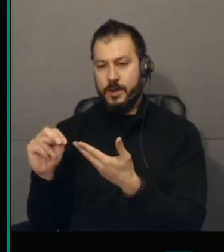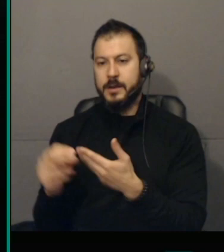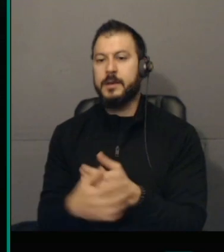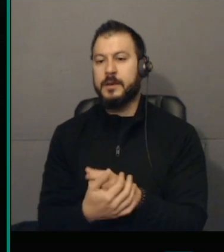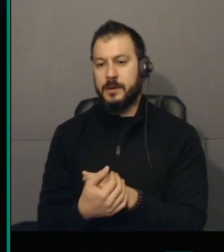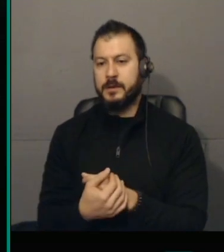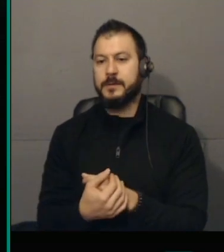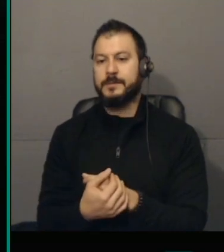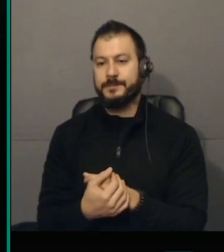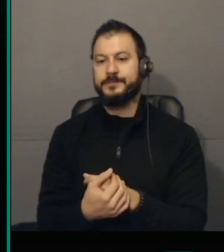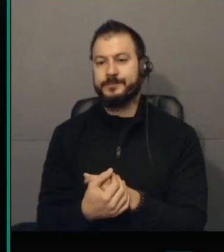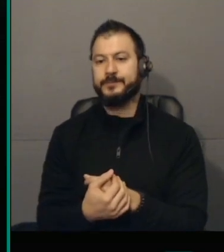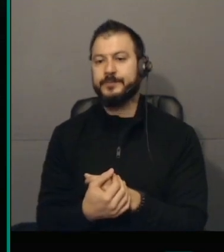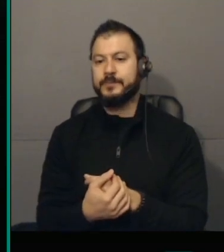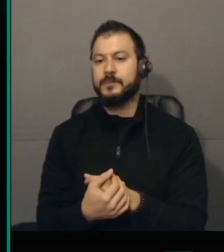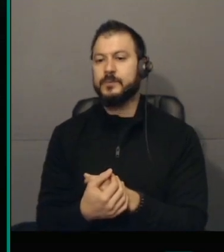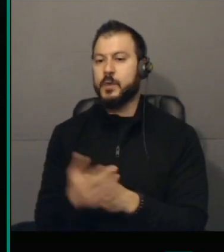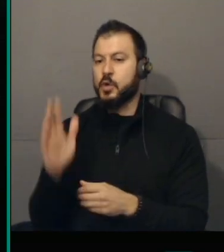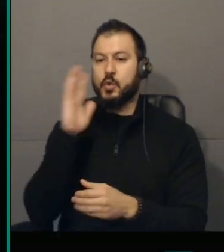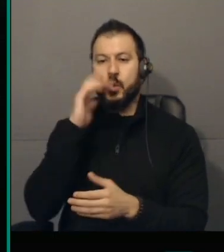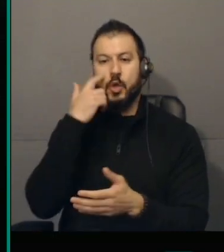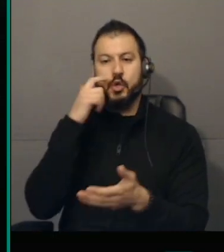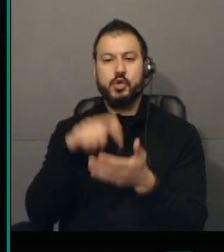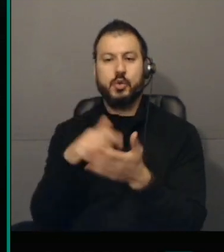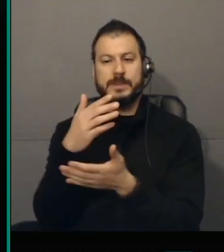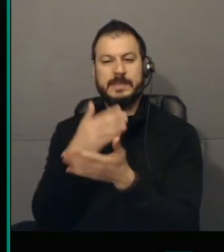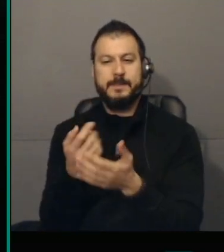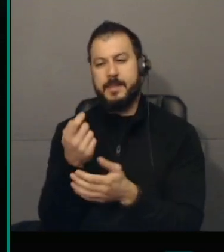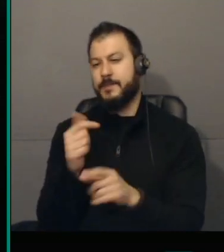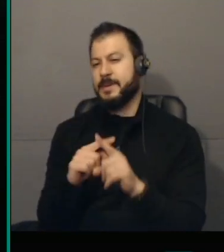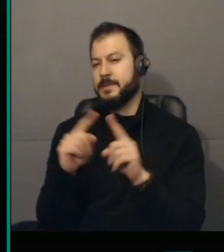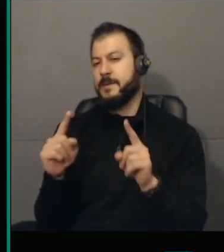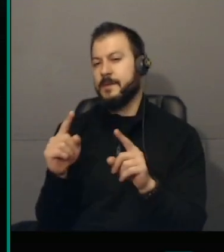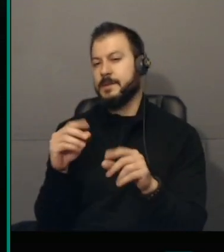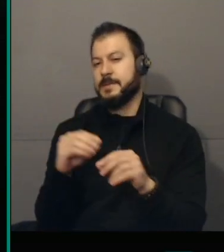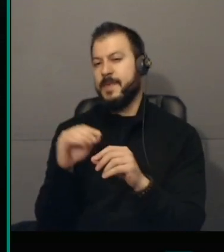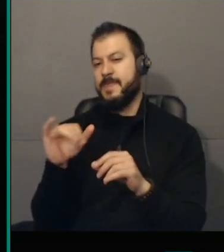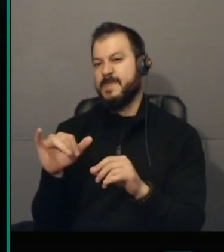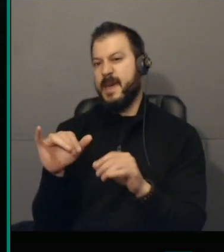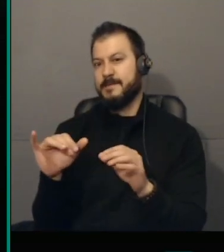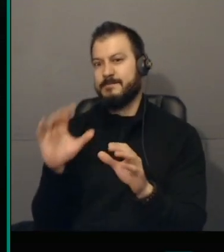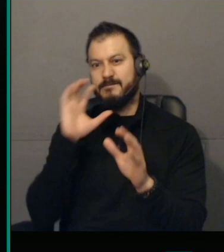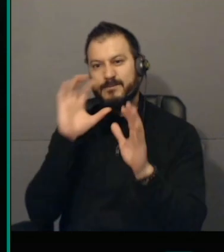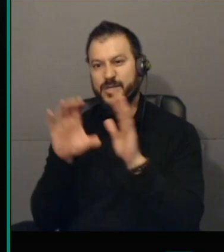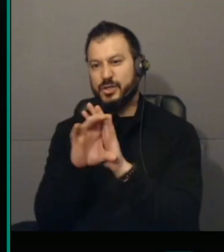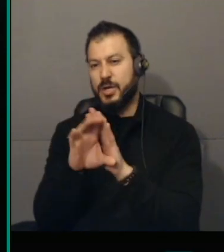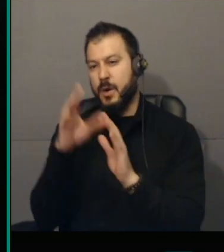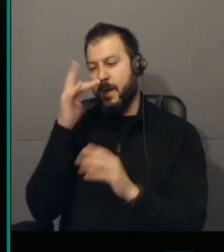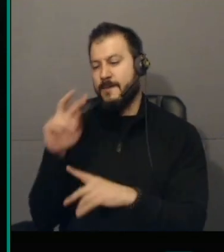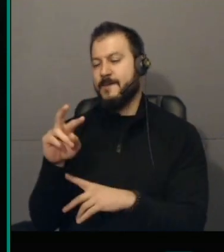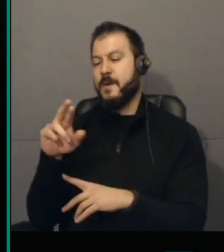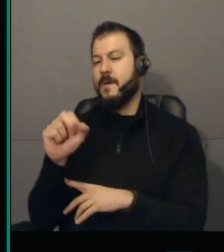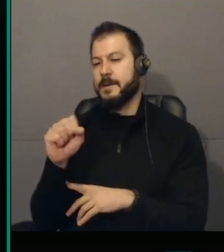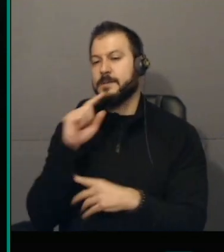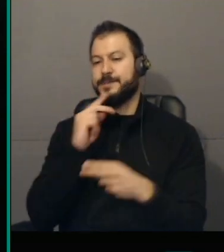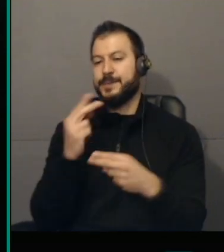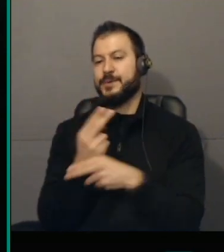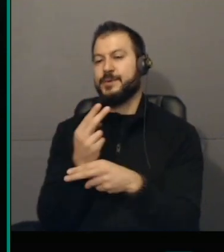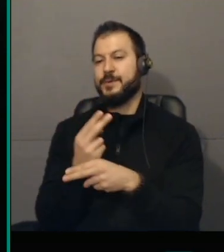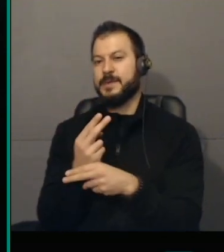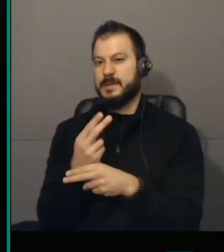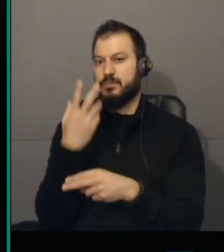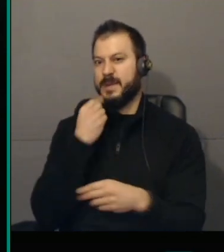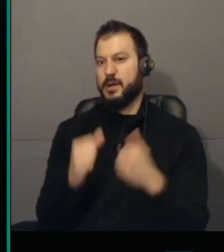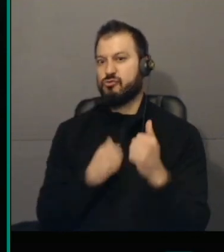VRS on. And here you actually will notice some subtle difference in the bokeh. And this is because VRS is being used